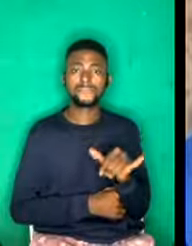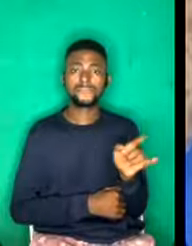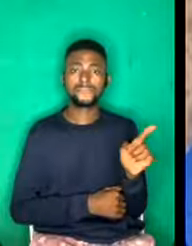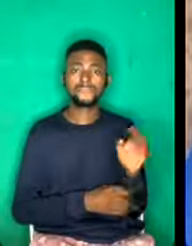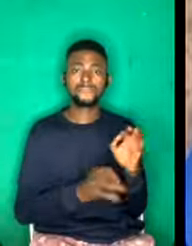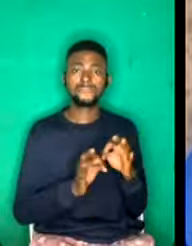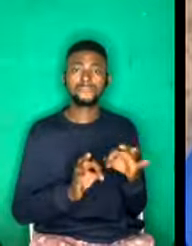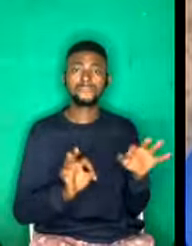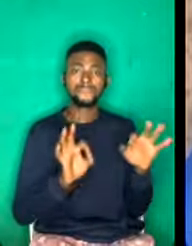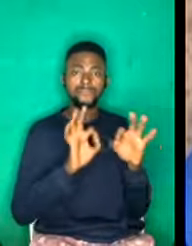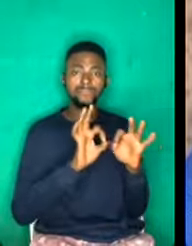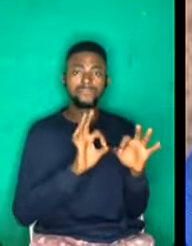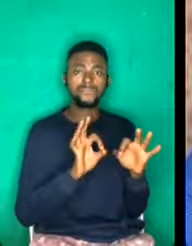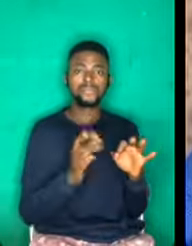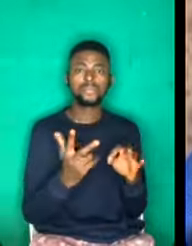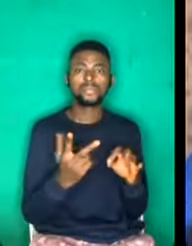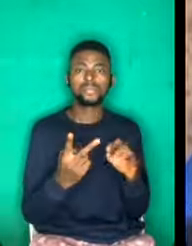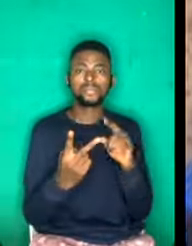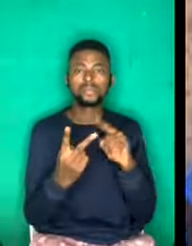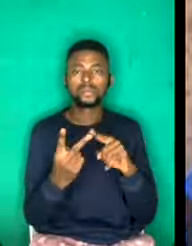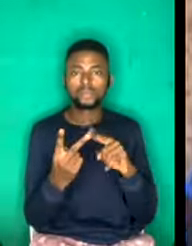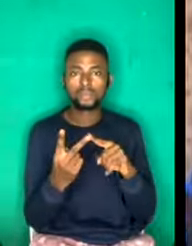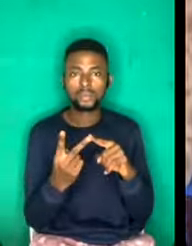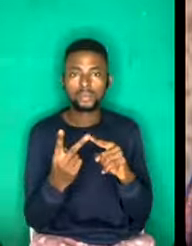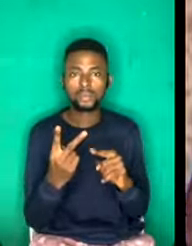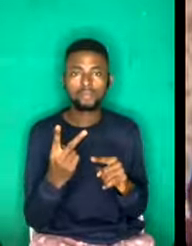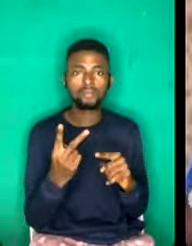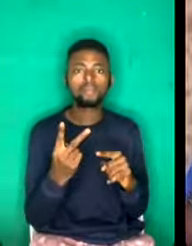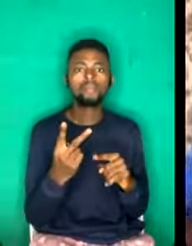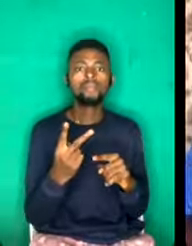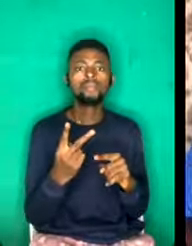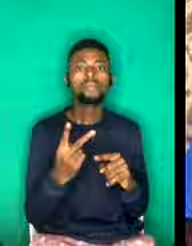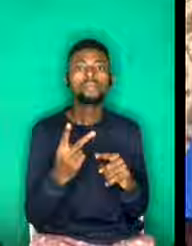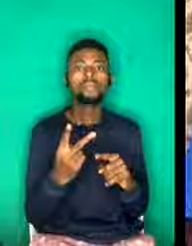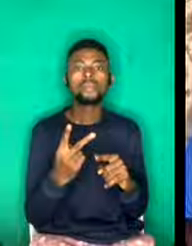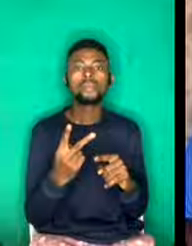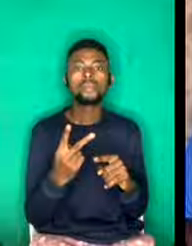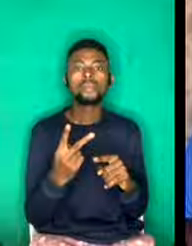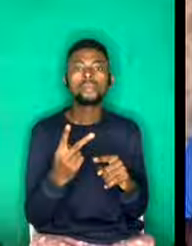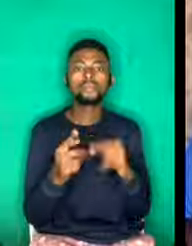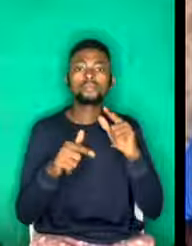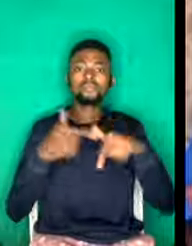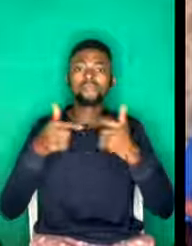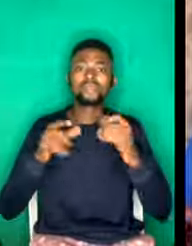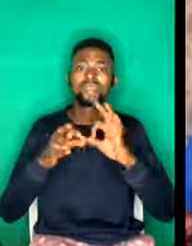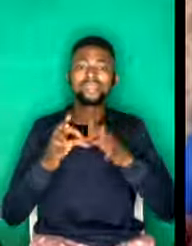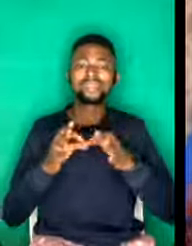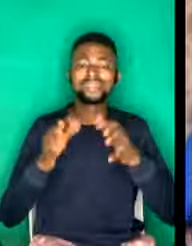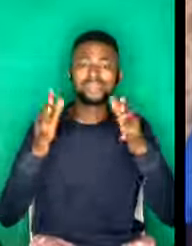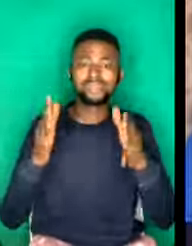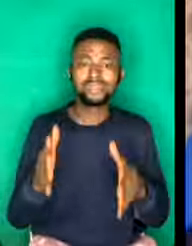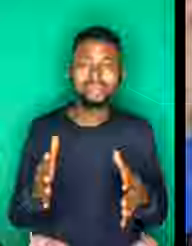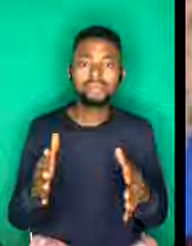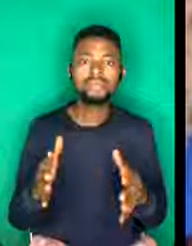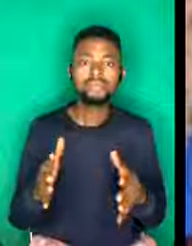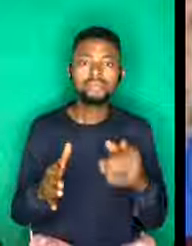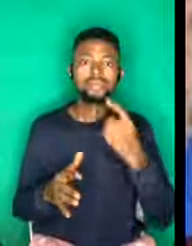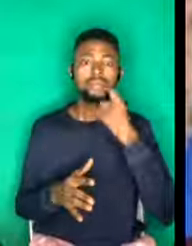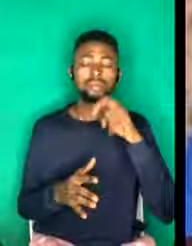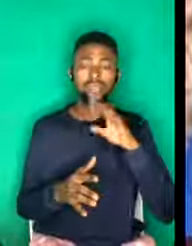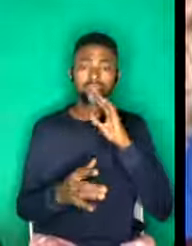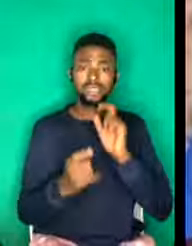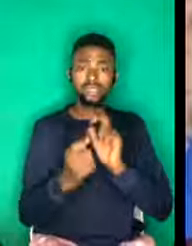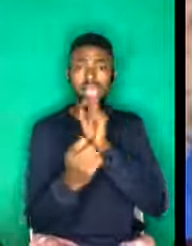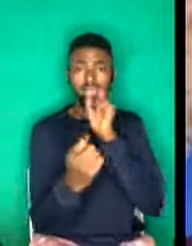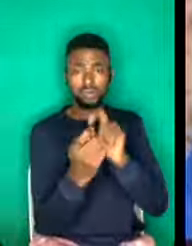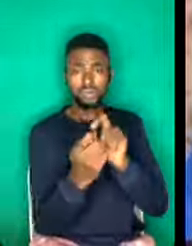that's one. We also have that of a sign language interpreter. Of course, you must be accurate. Your